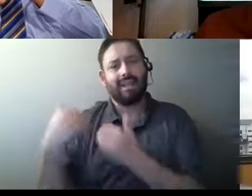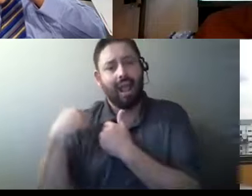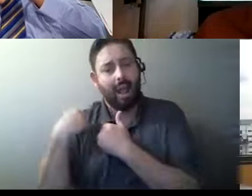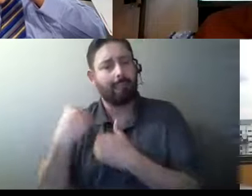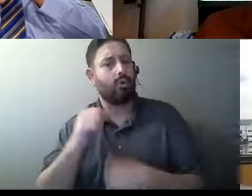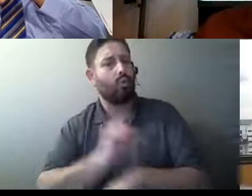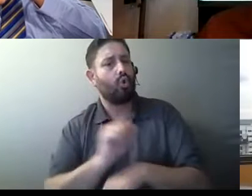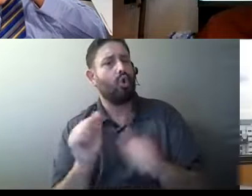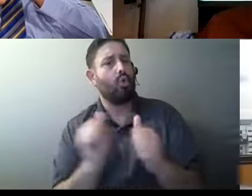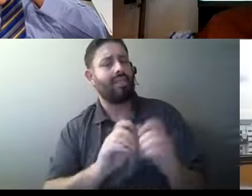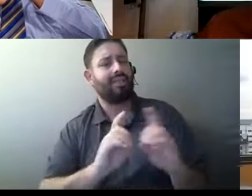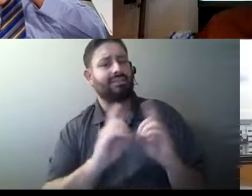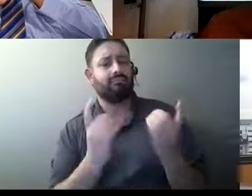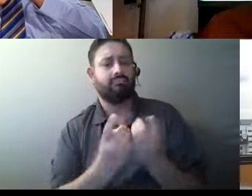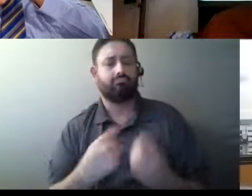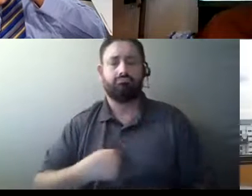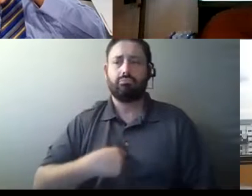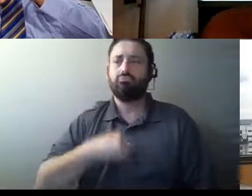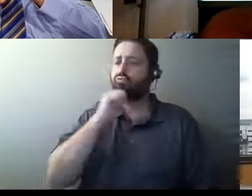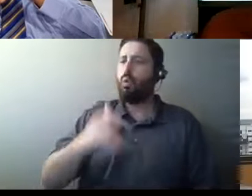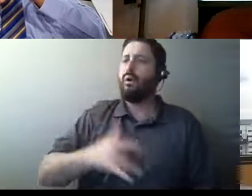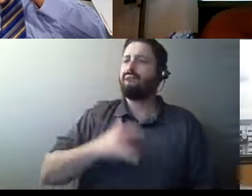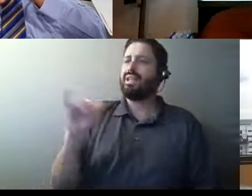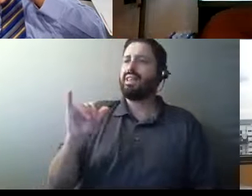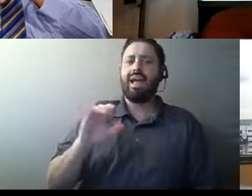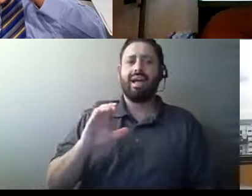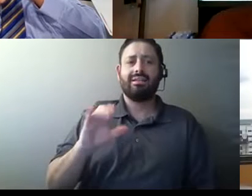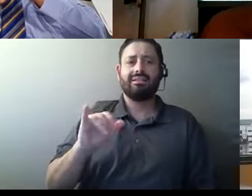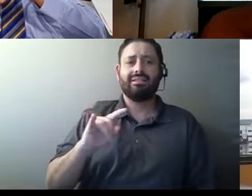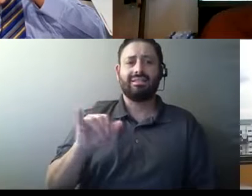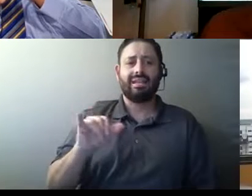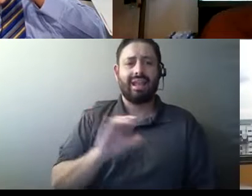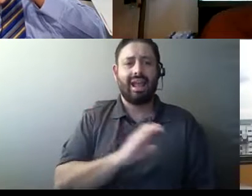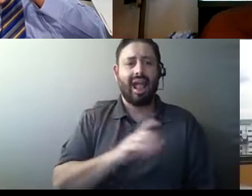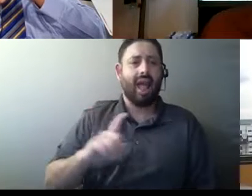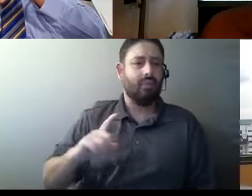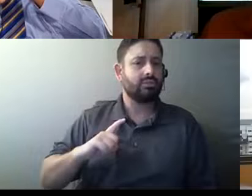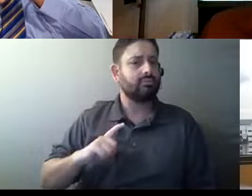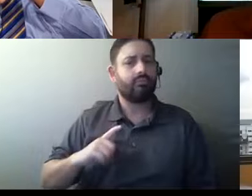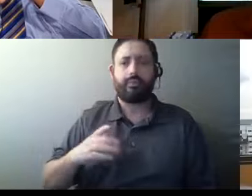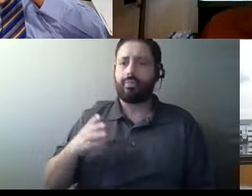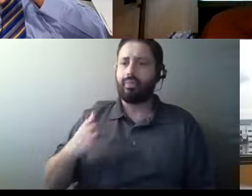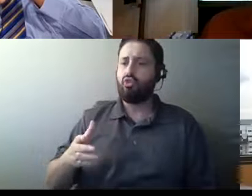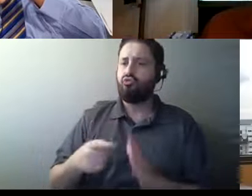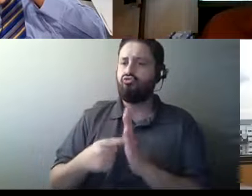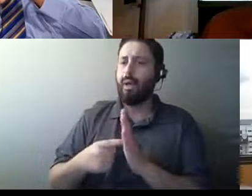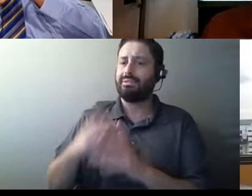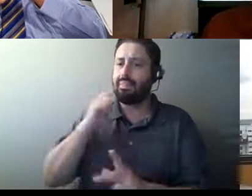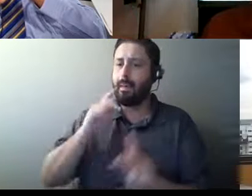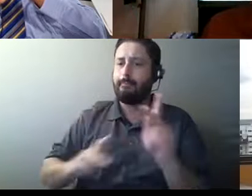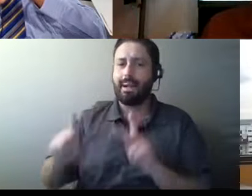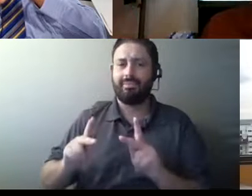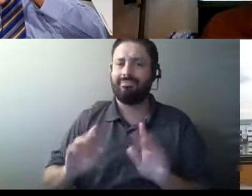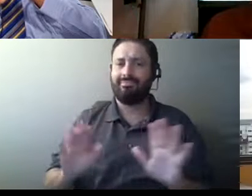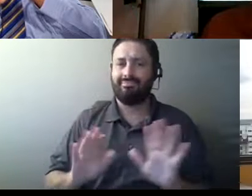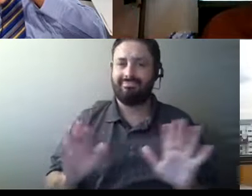the district. I don't ever feel like the city council person is there to represent the people. We're not doing the